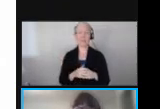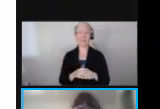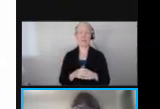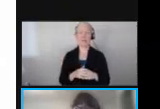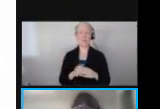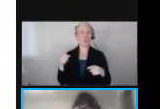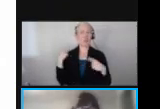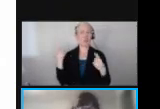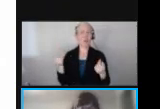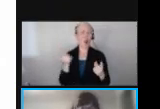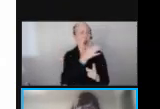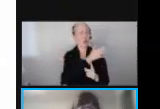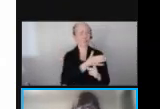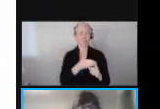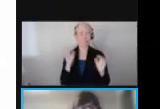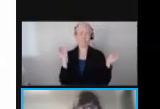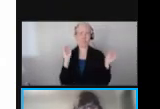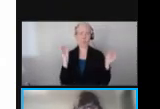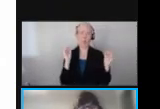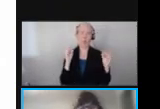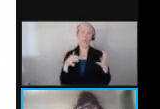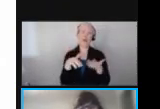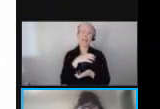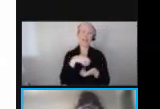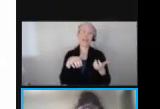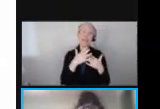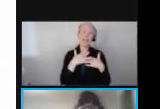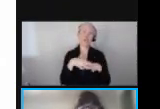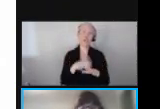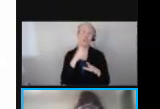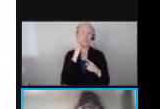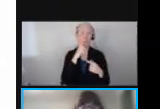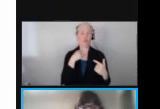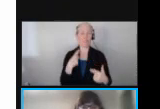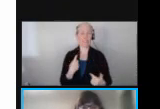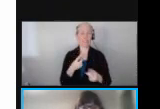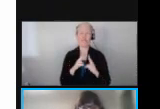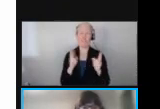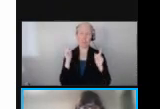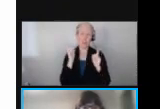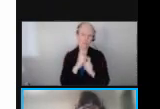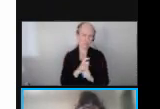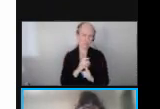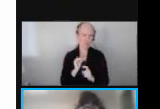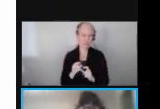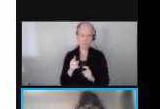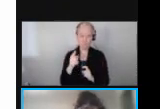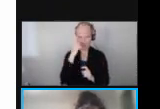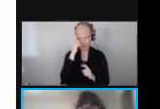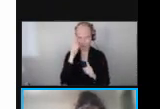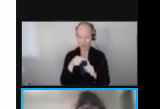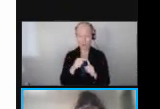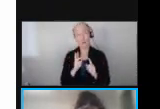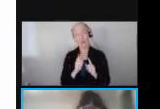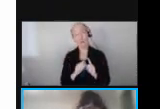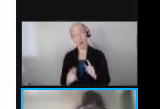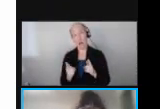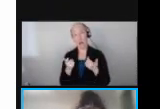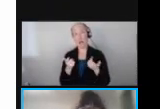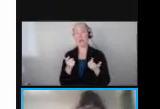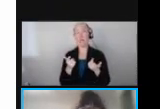integration between the different risks. It actually is very complicated when we start to look at, well, the risks